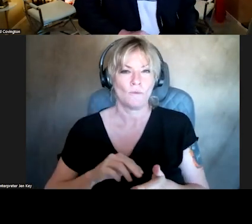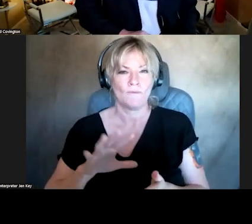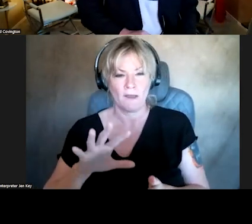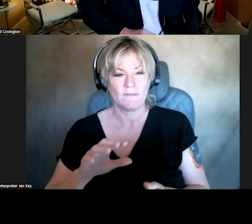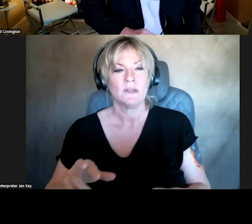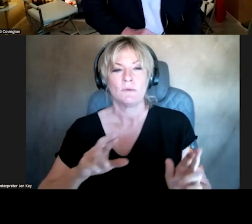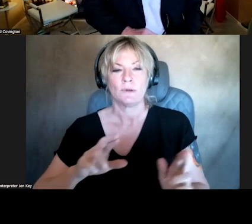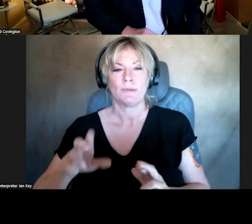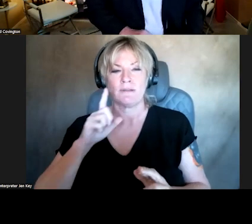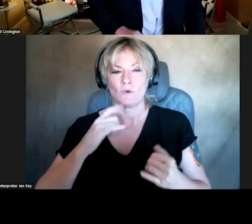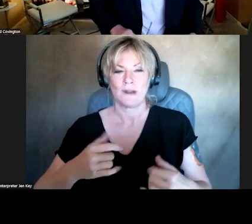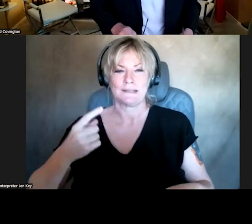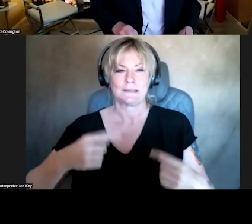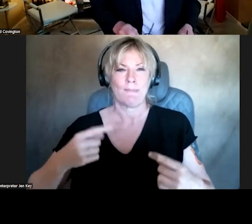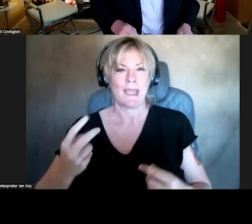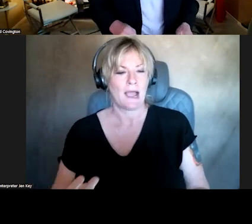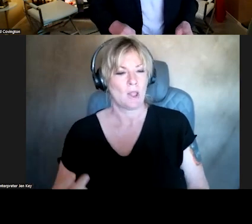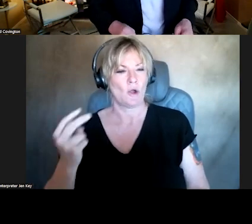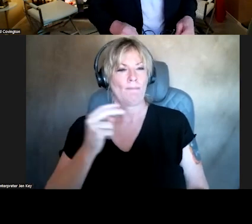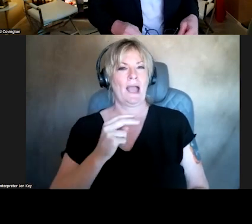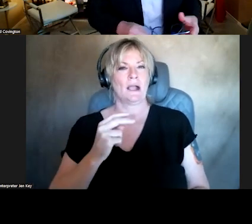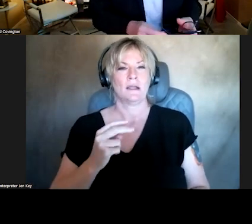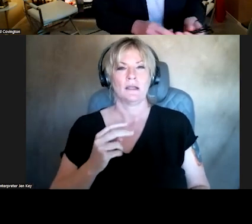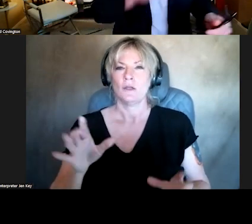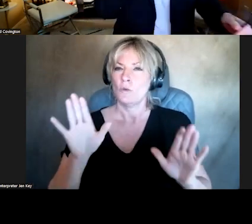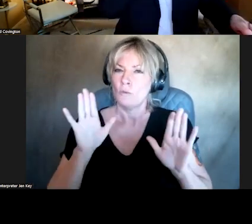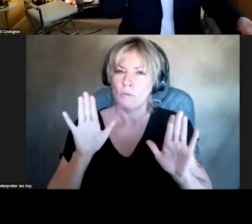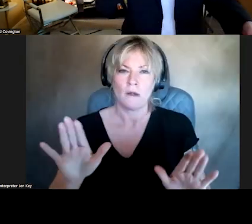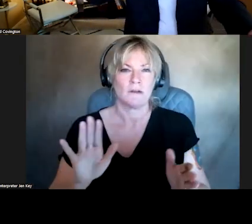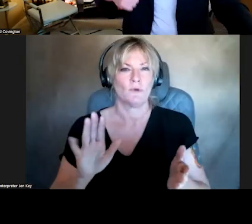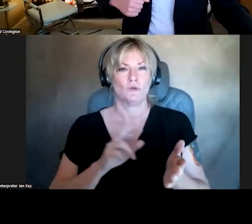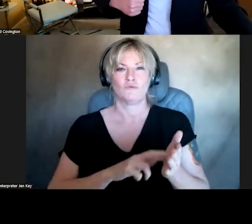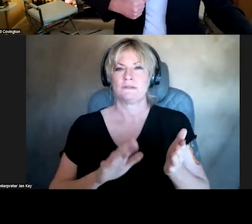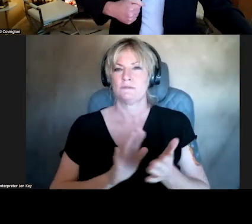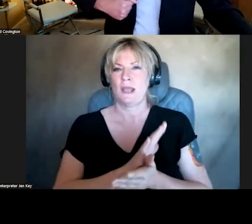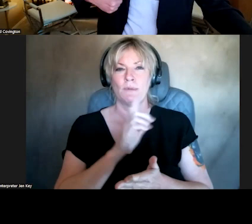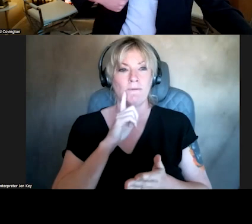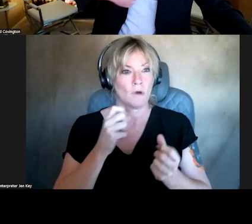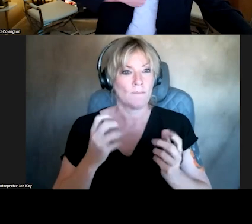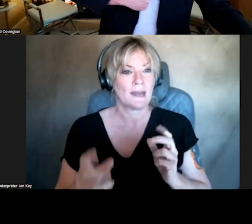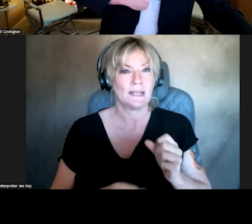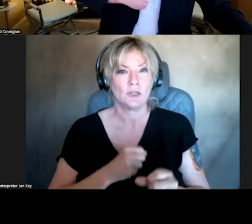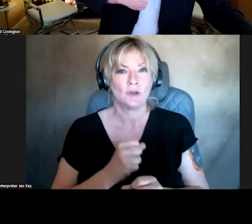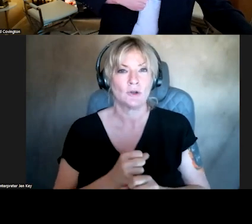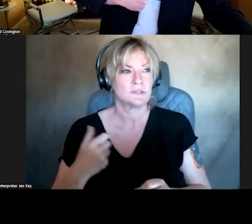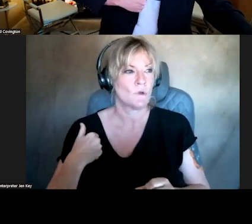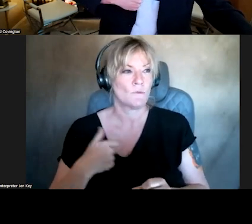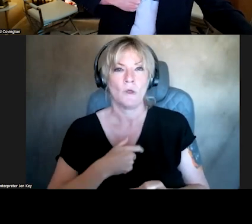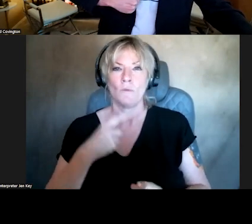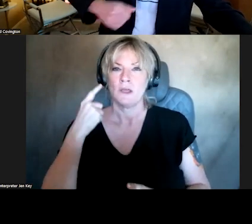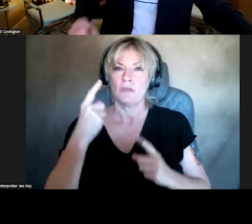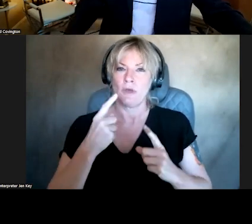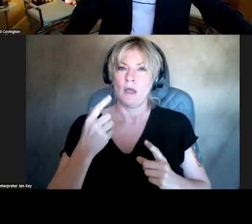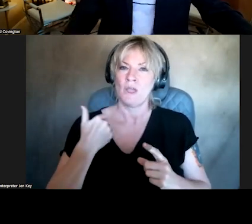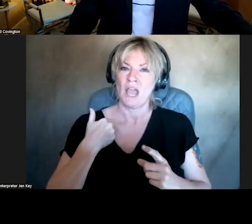today's debate, I went back to that it's a terrific paper. And for years, many of us in the crisis space walked around with that under